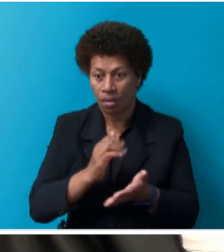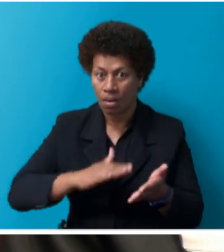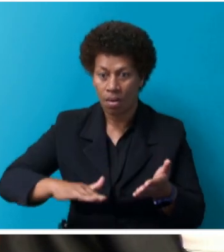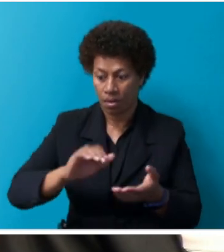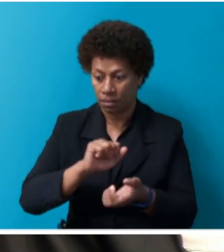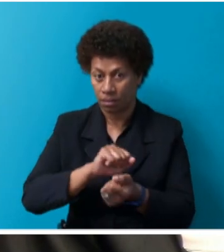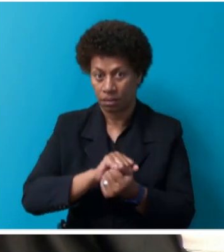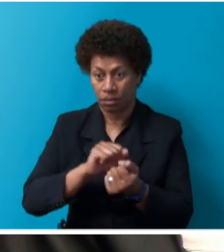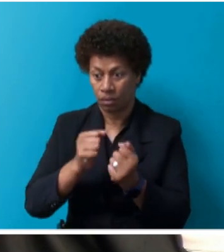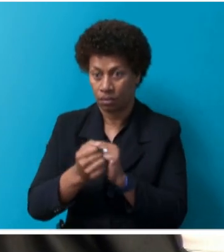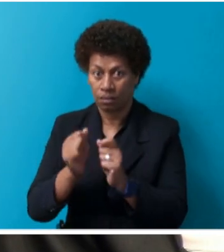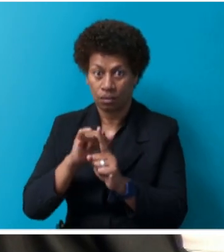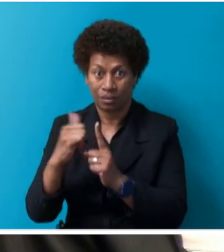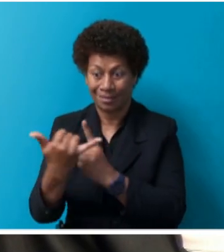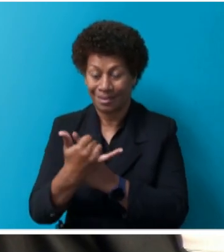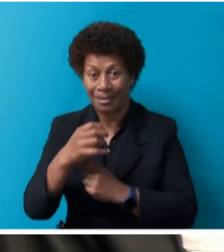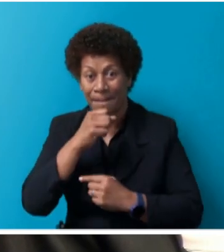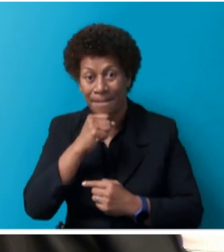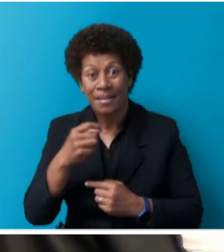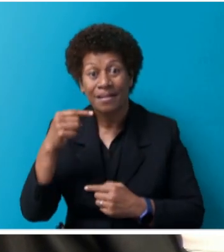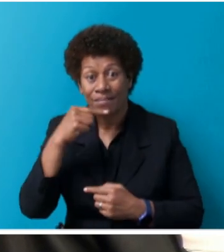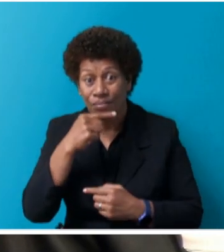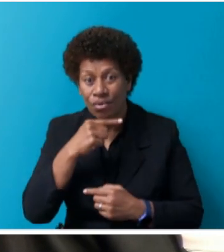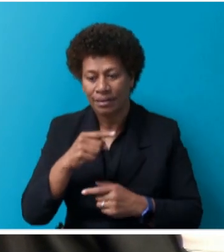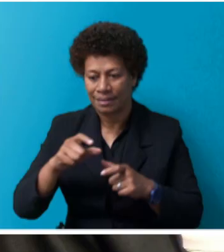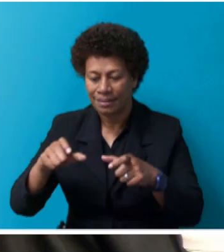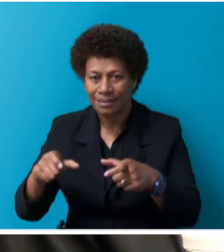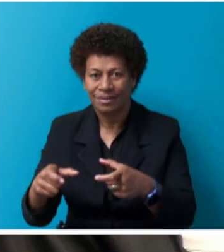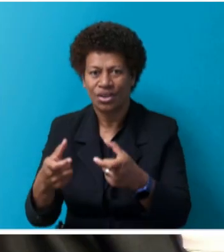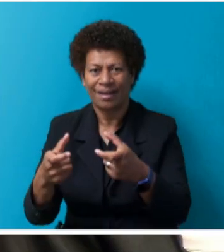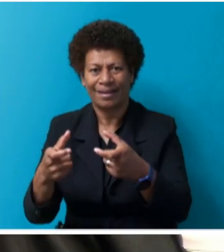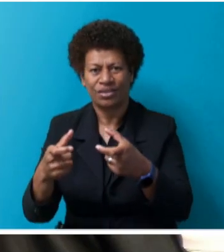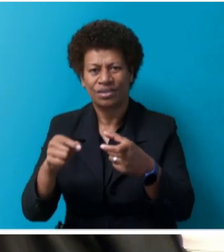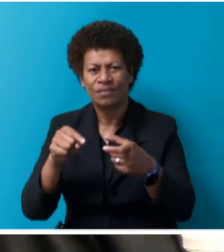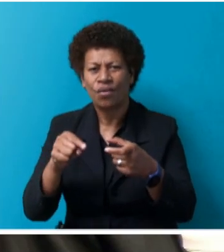society, including men and boys, play a role in challenging patriarchal norms.